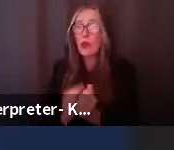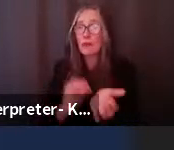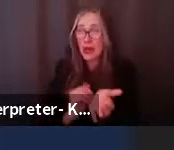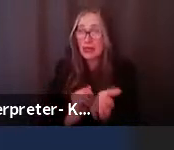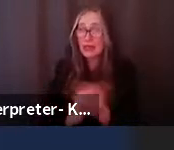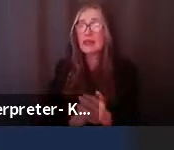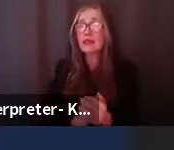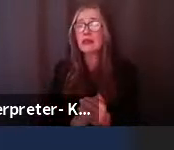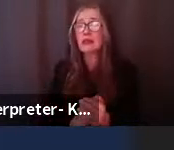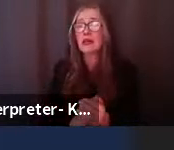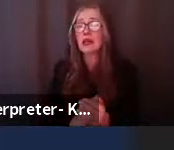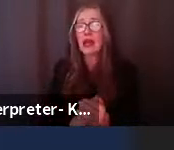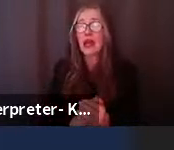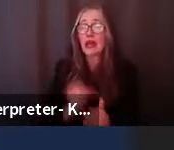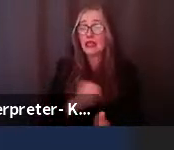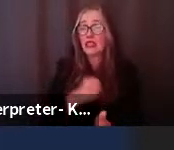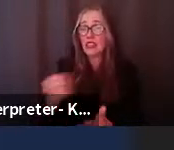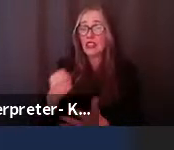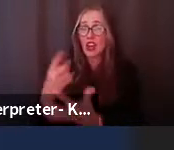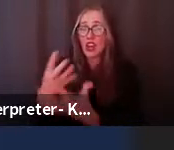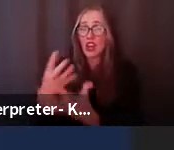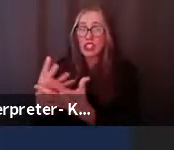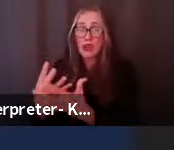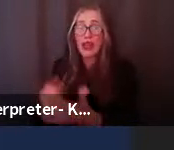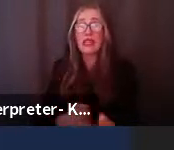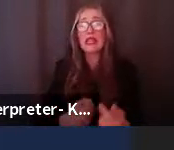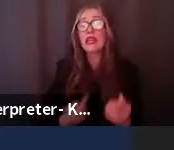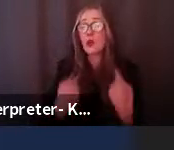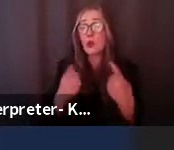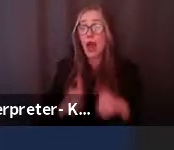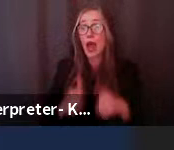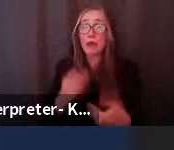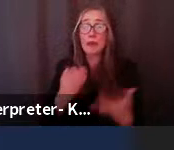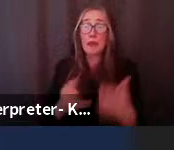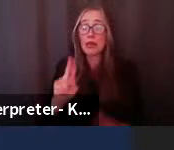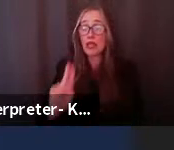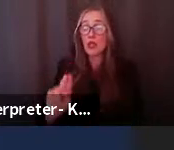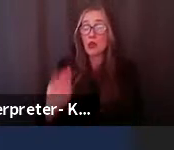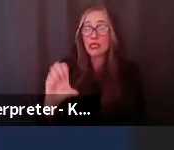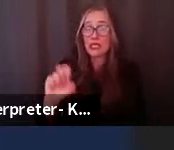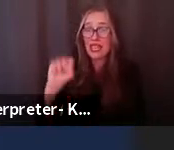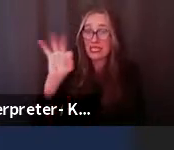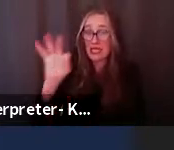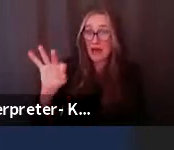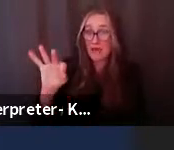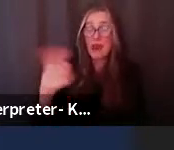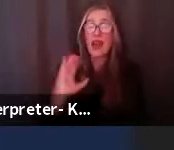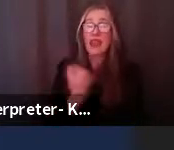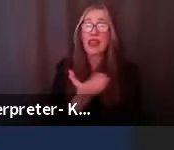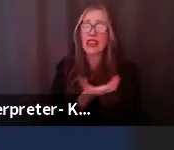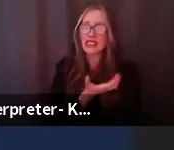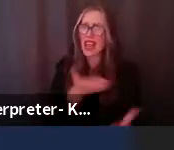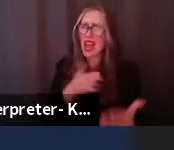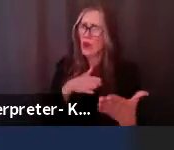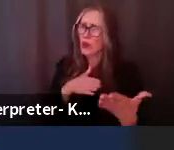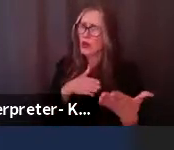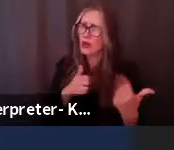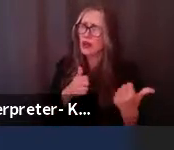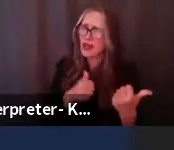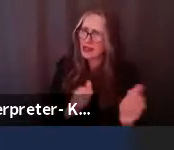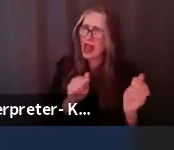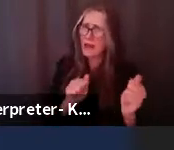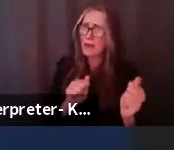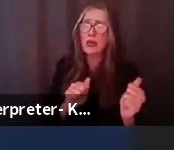um and um those curricular consultations are really just our effort to try to bring some of